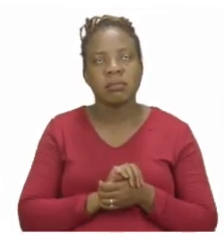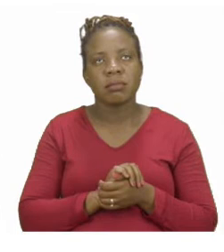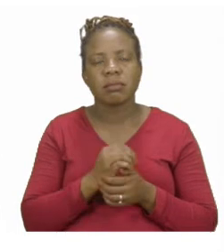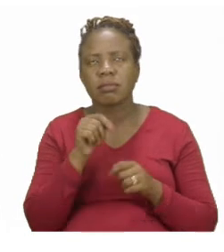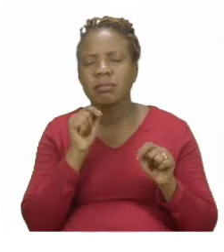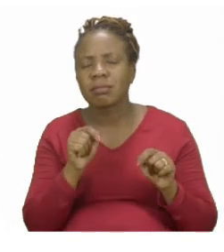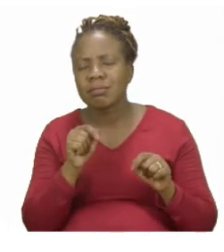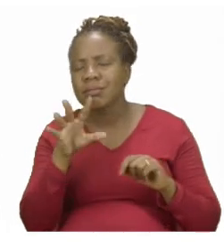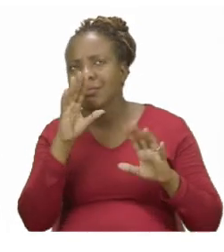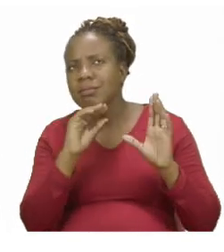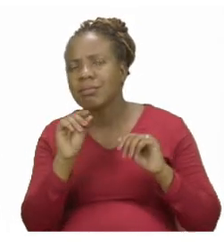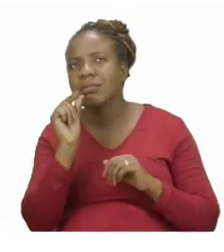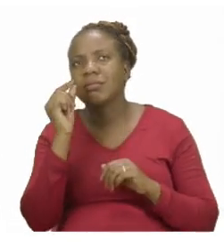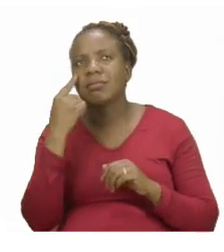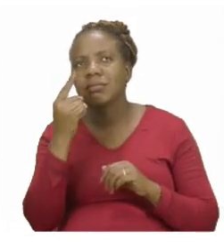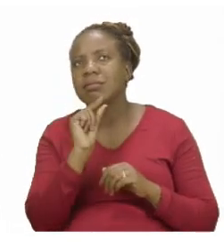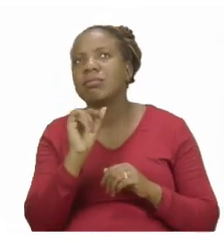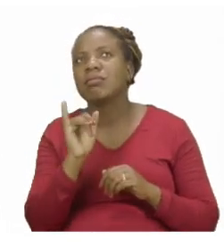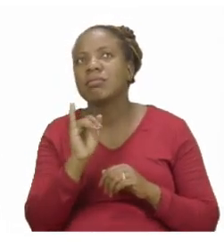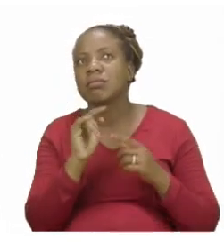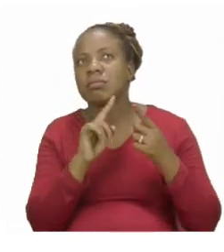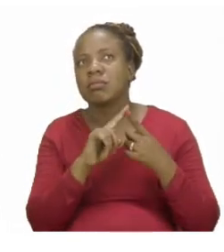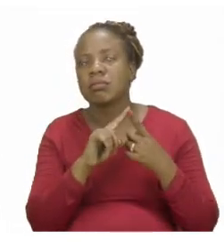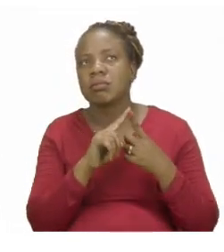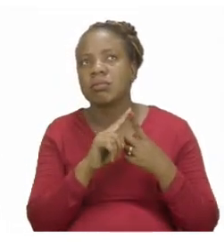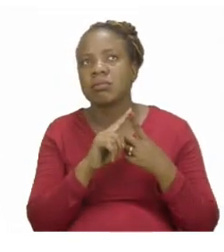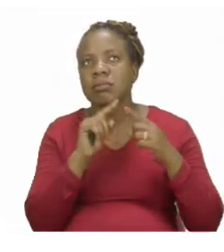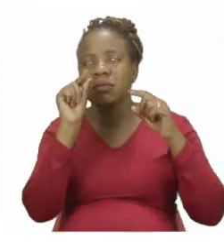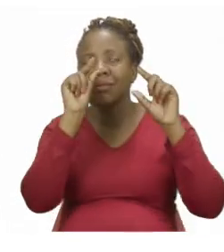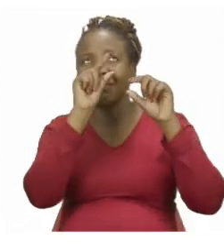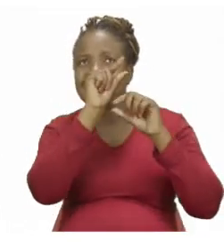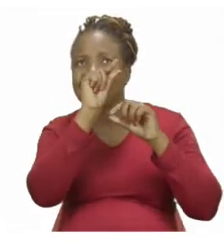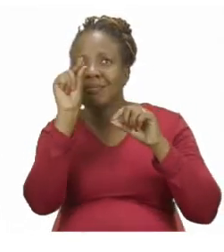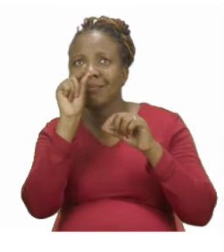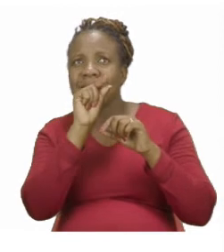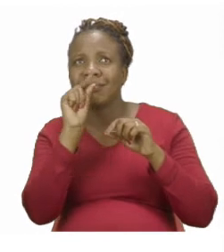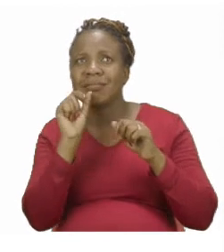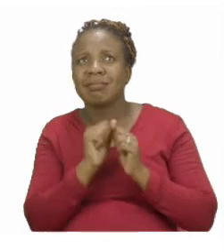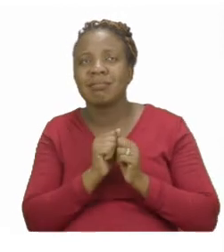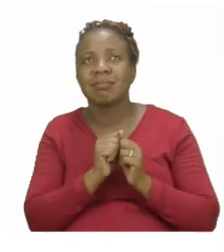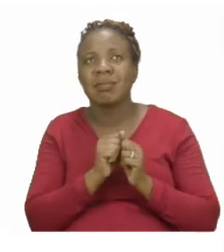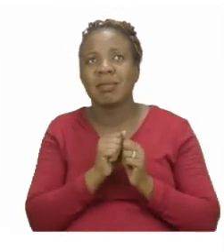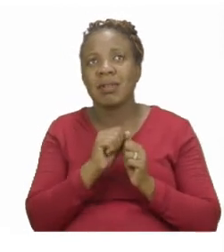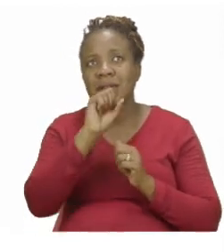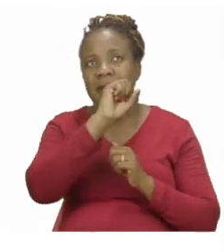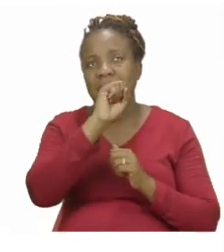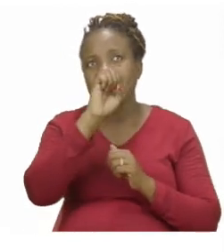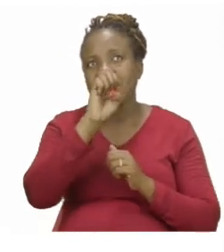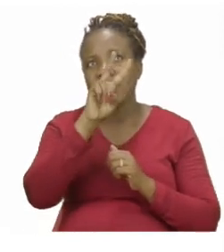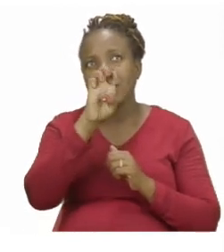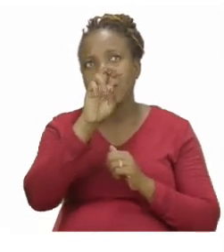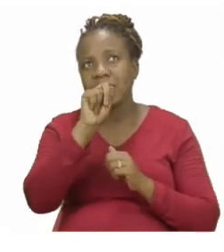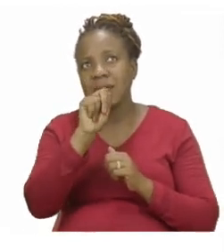today. The words we have is in the block there, the word 7,